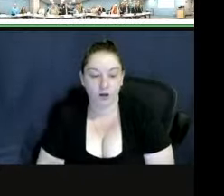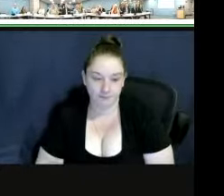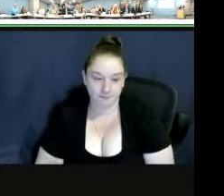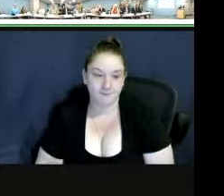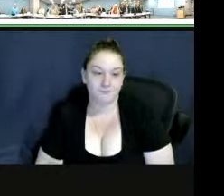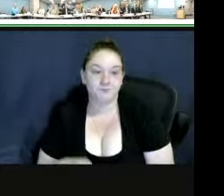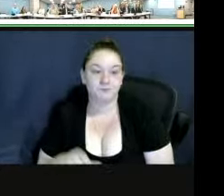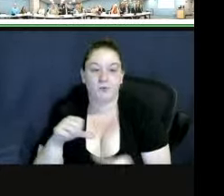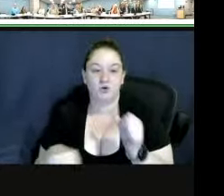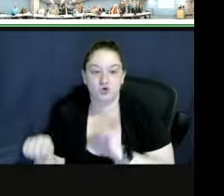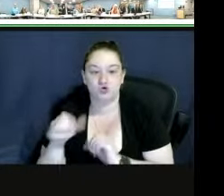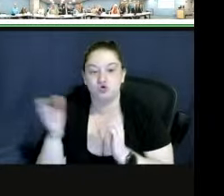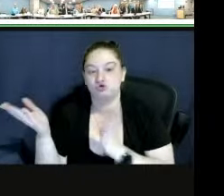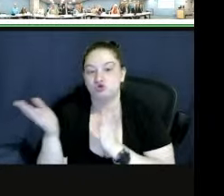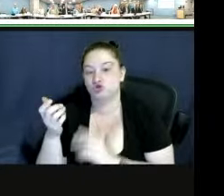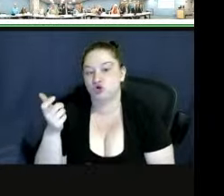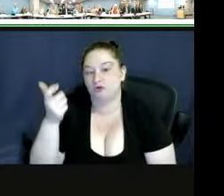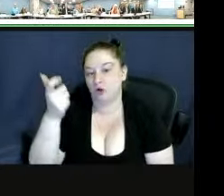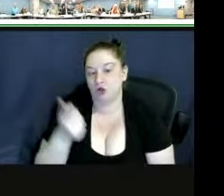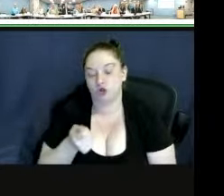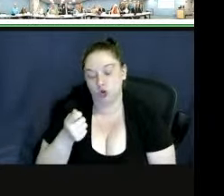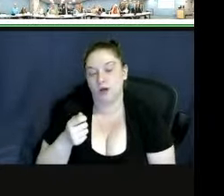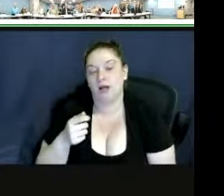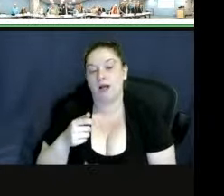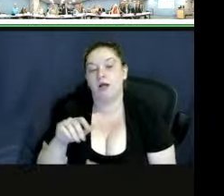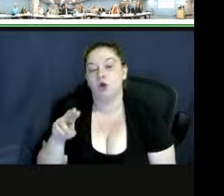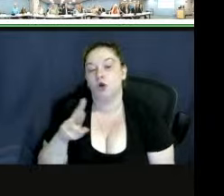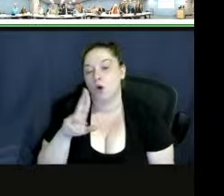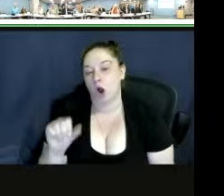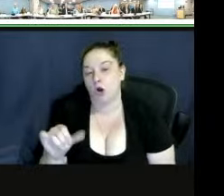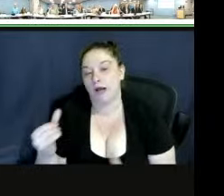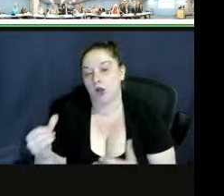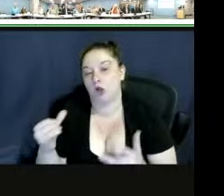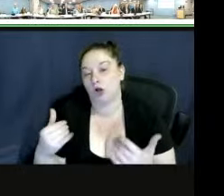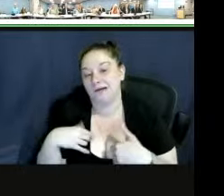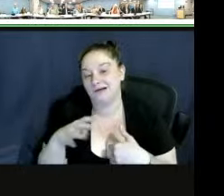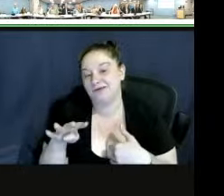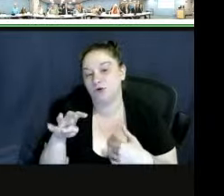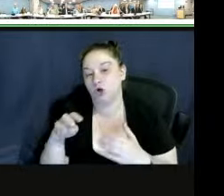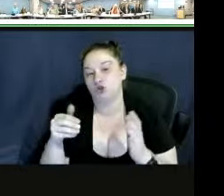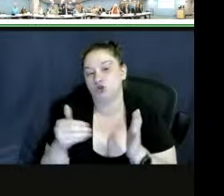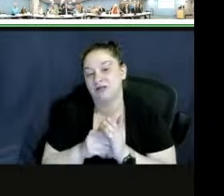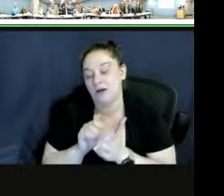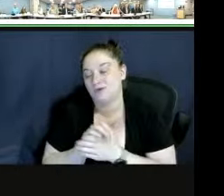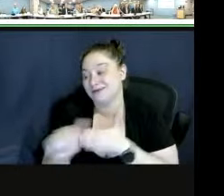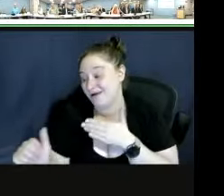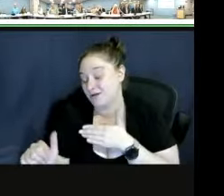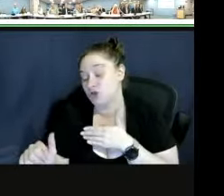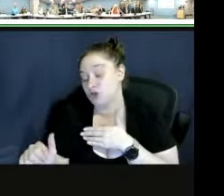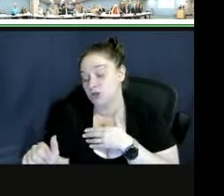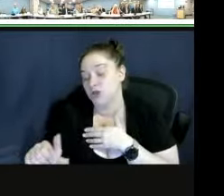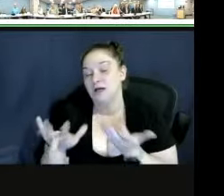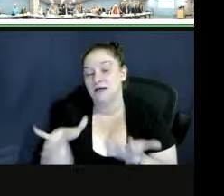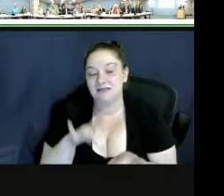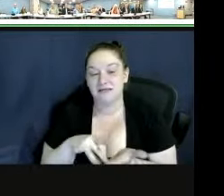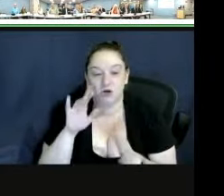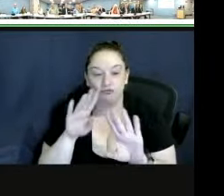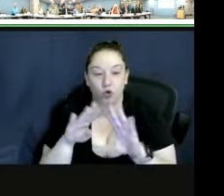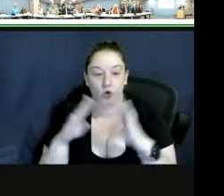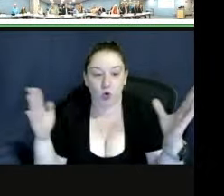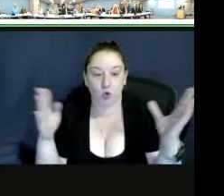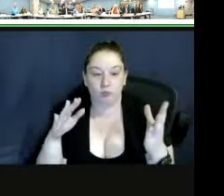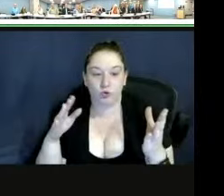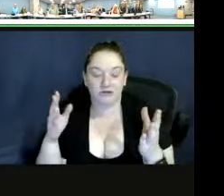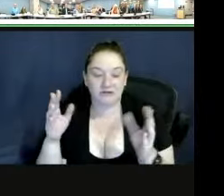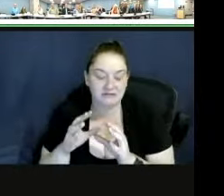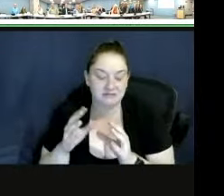Social service grants. The Urban Development Department currently administers $400,000. Center for Hope and Safety, Marion Polk Food